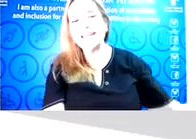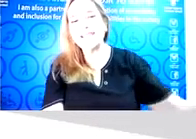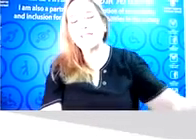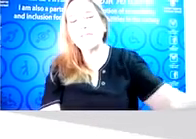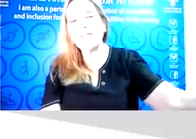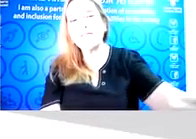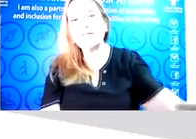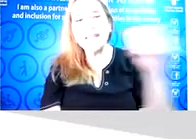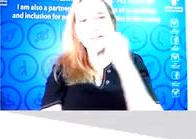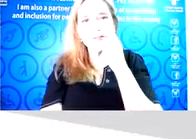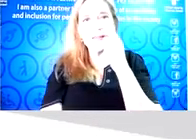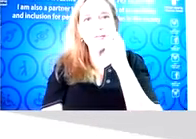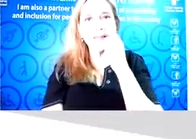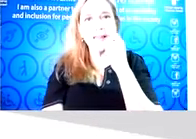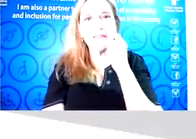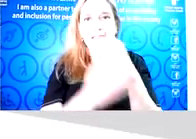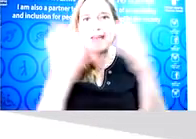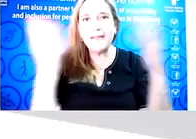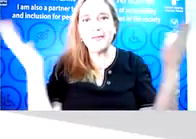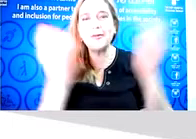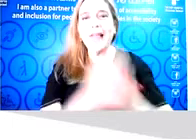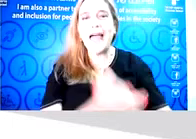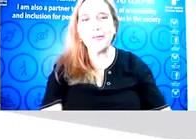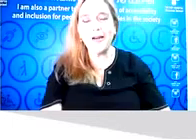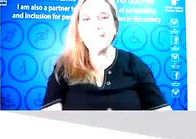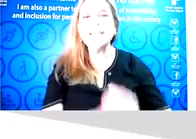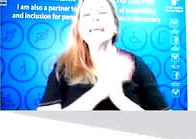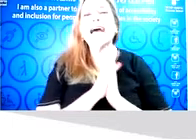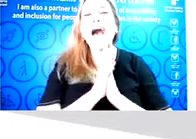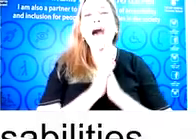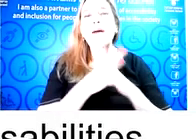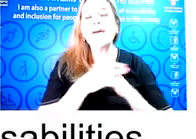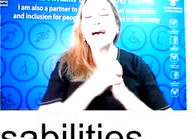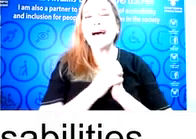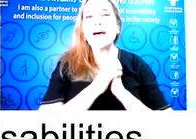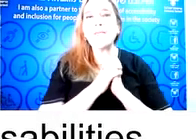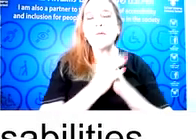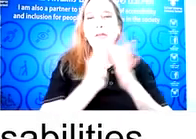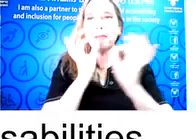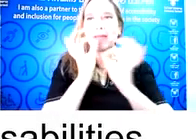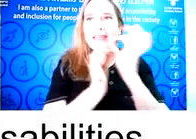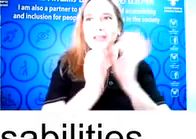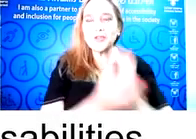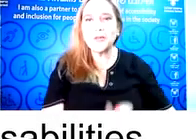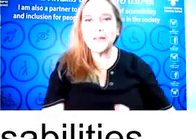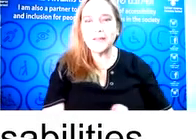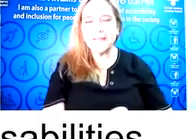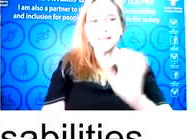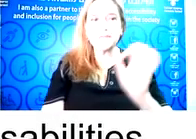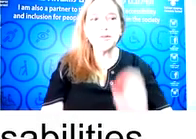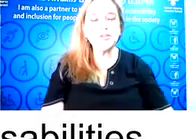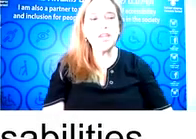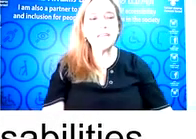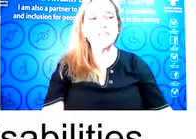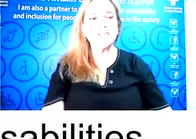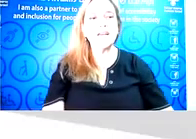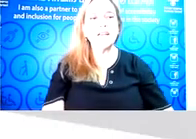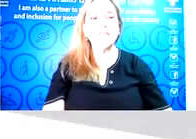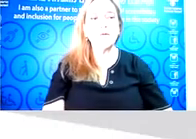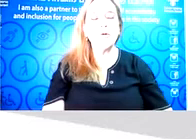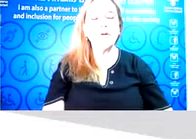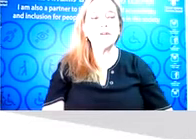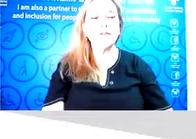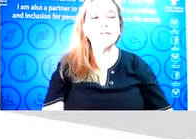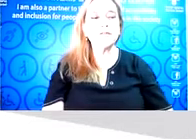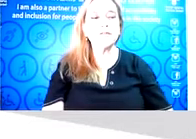again, one of those lectures I would love to have a whole hour of. We are making a short, small change